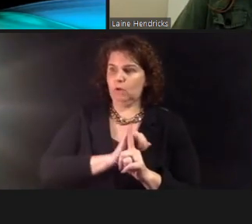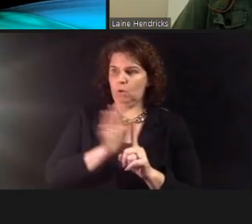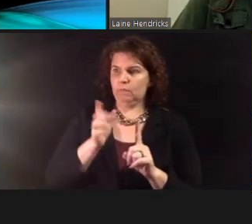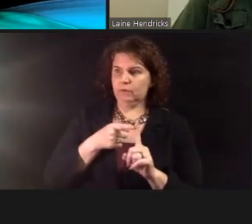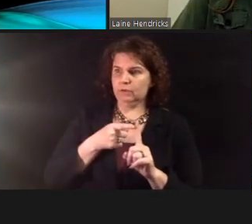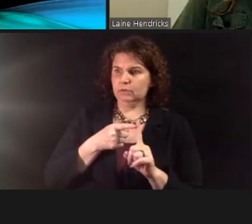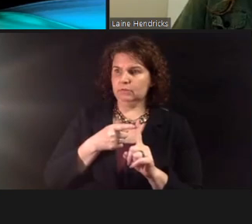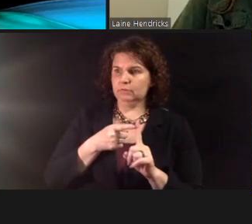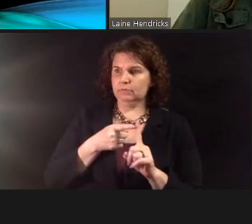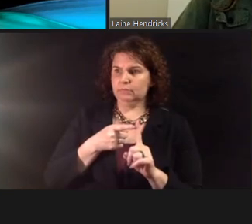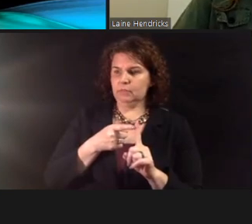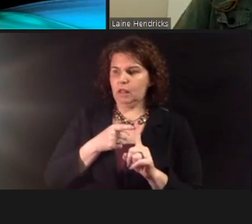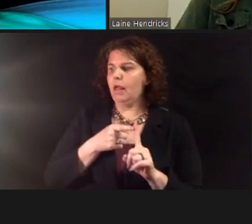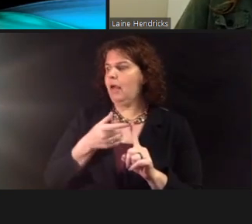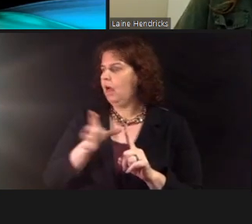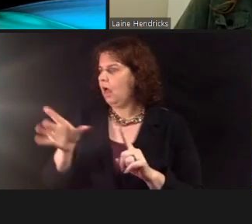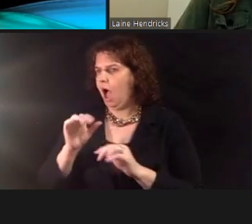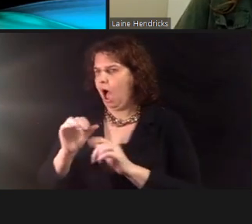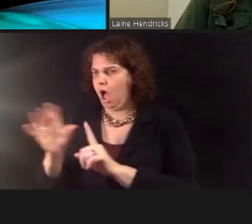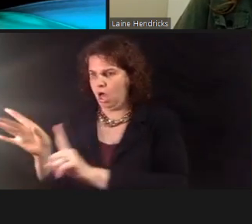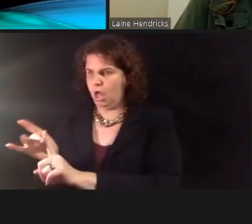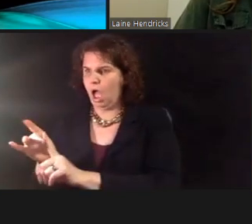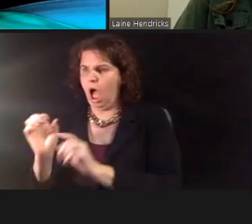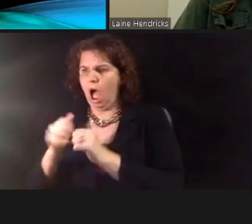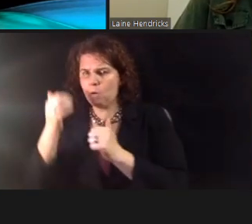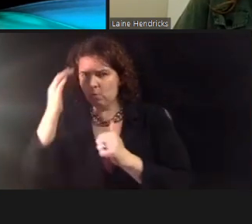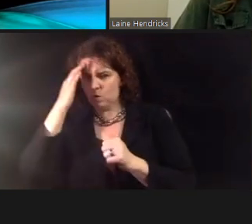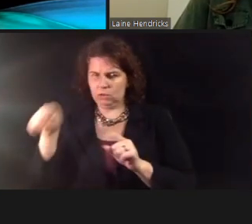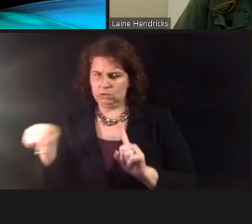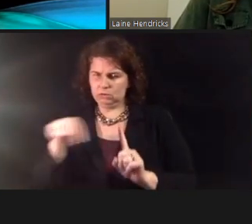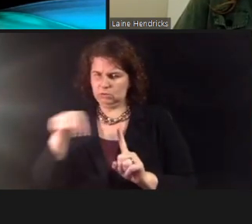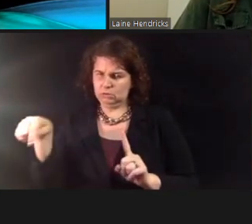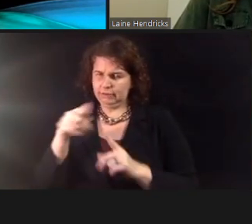days to